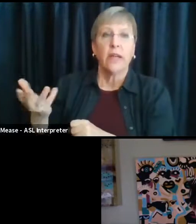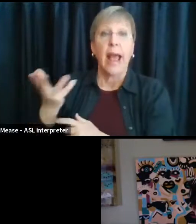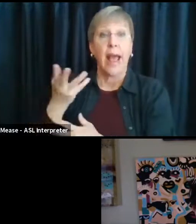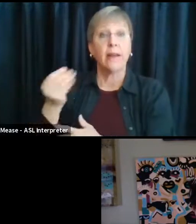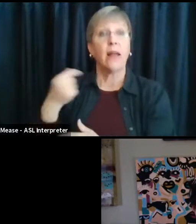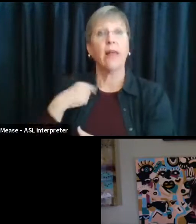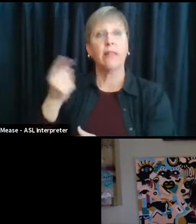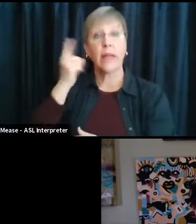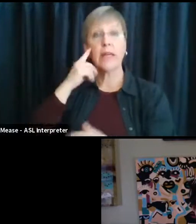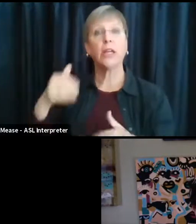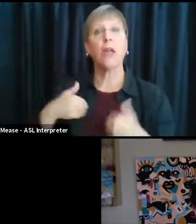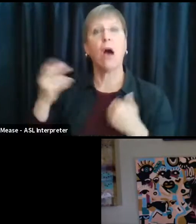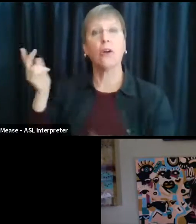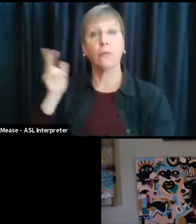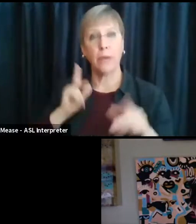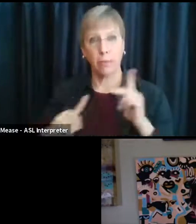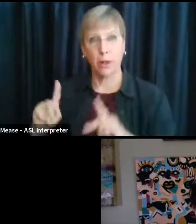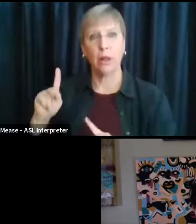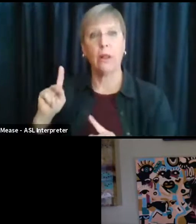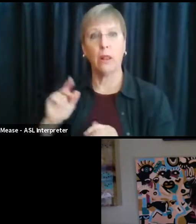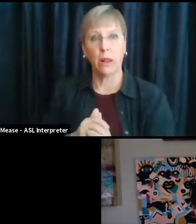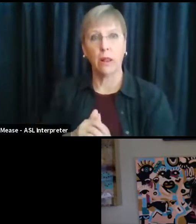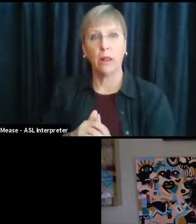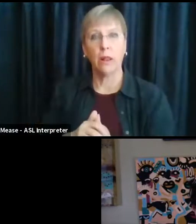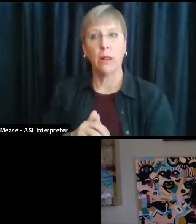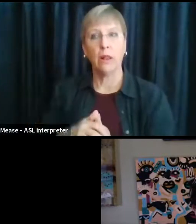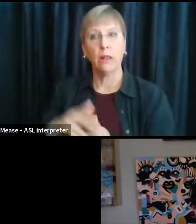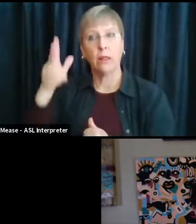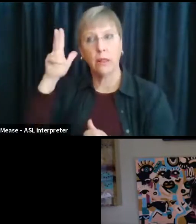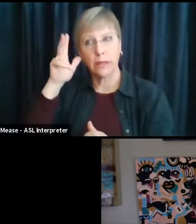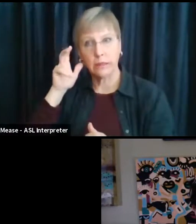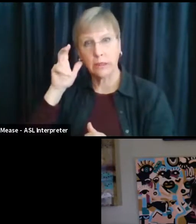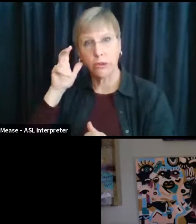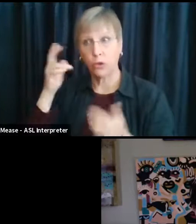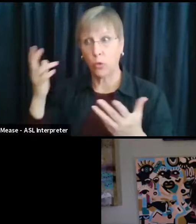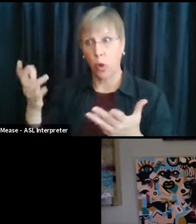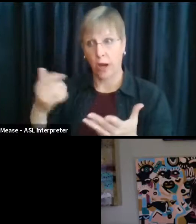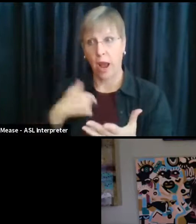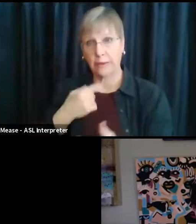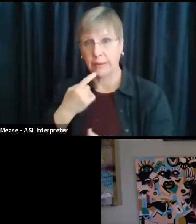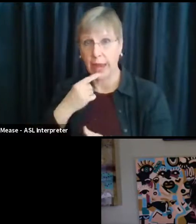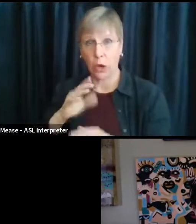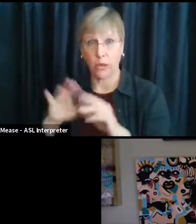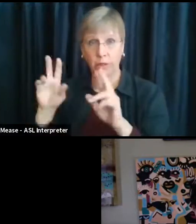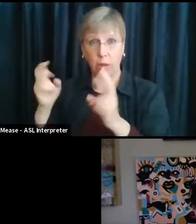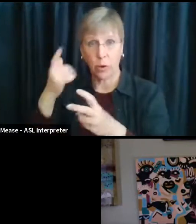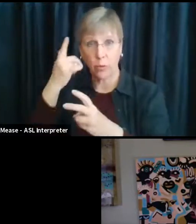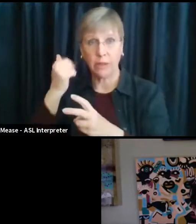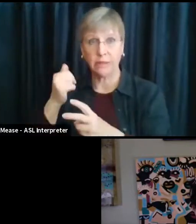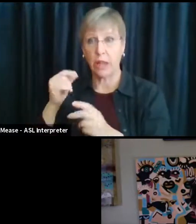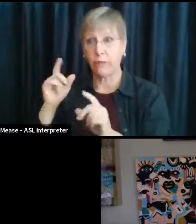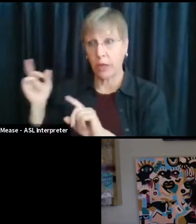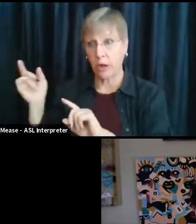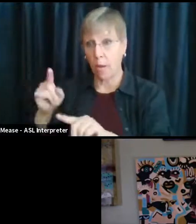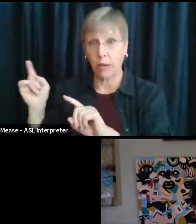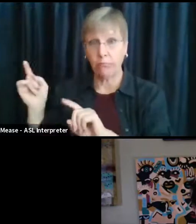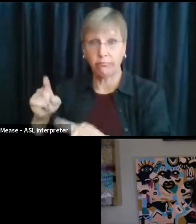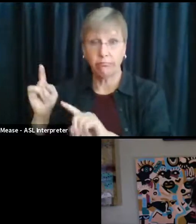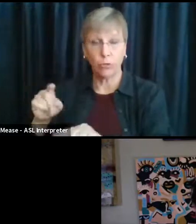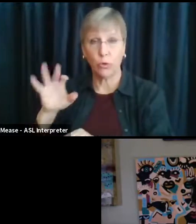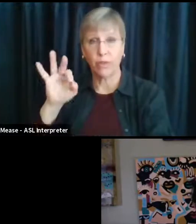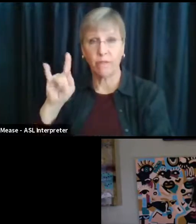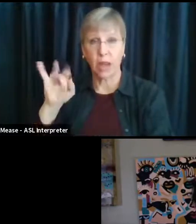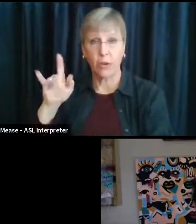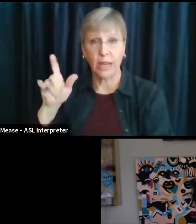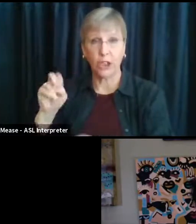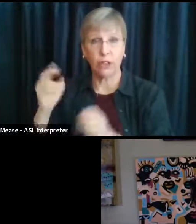I think young people listen to what I have to say on the subject because they've been coming to the foundation for years, and